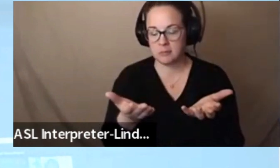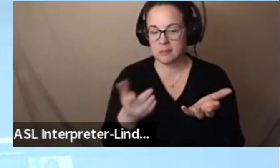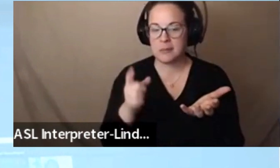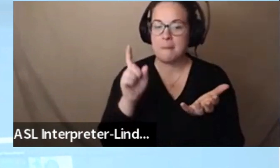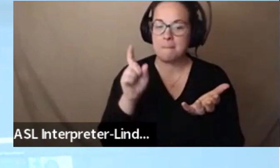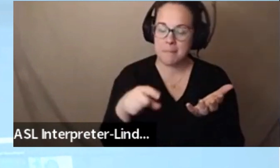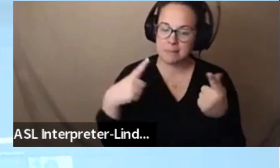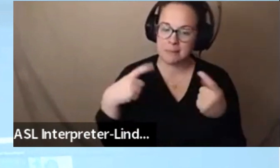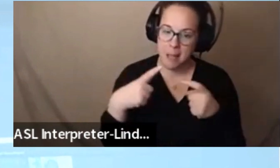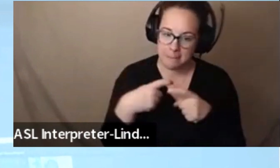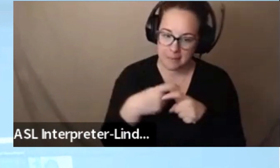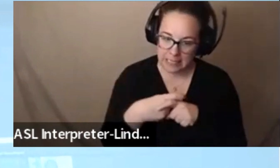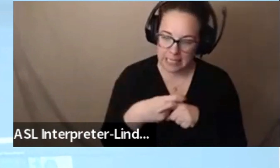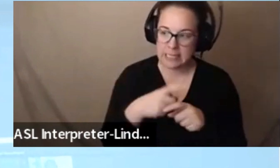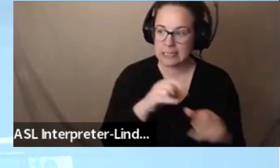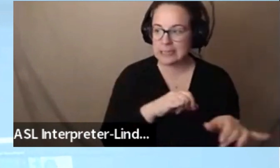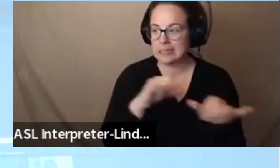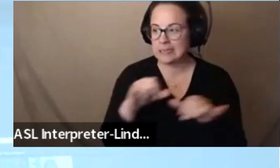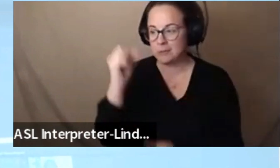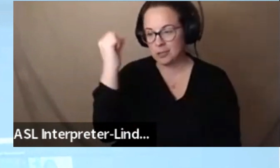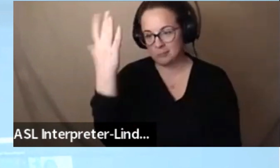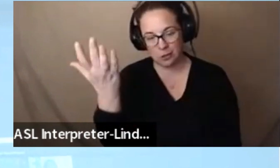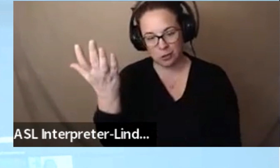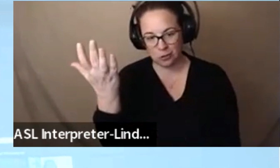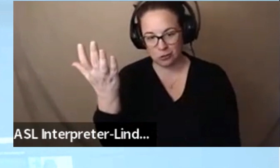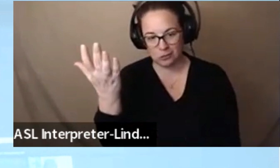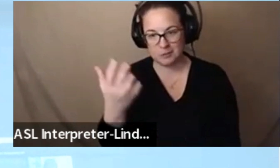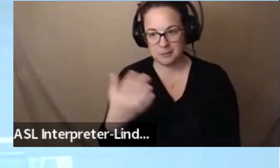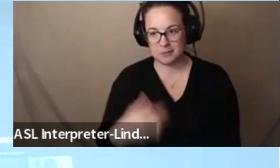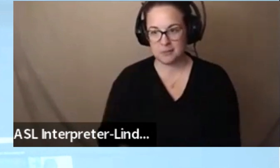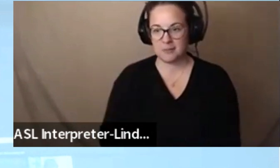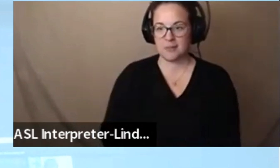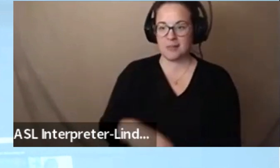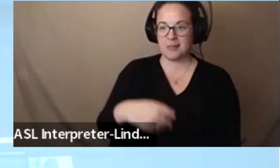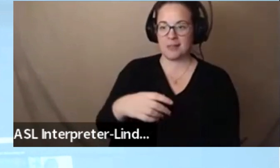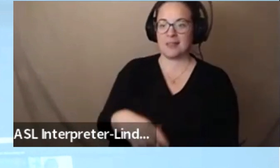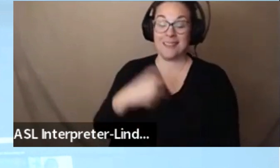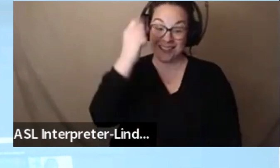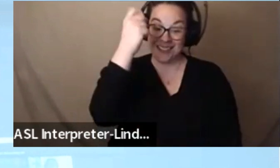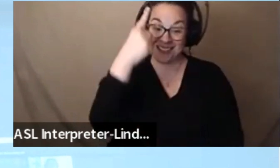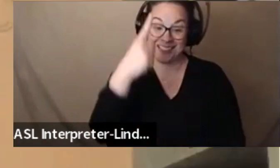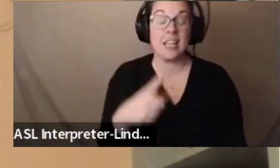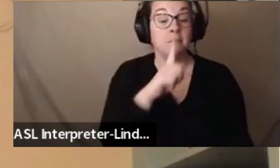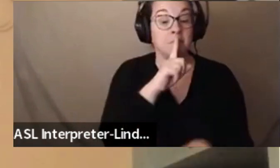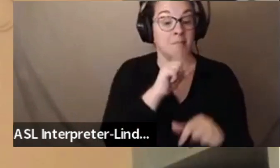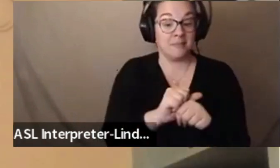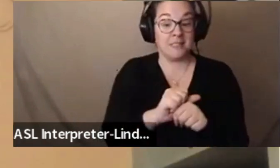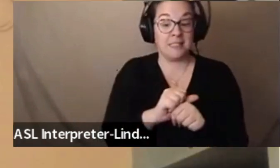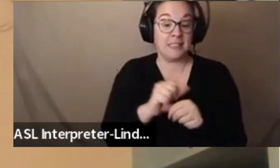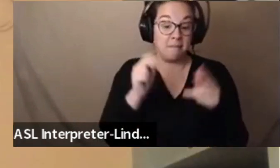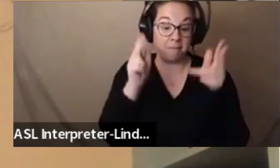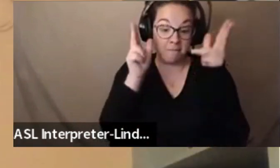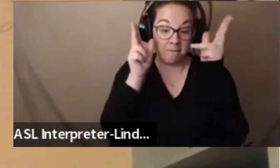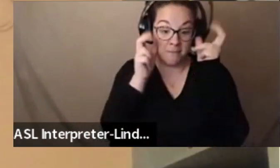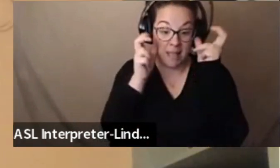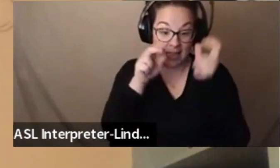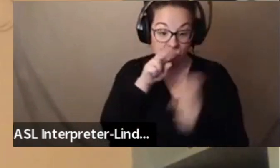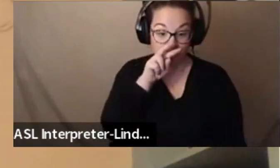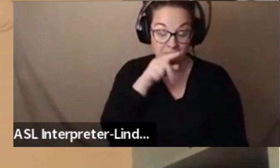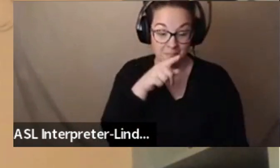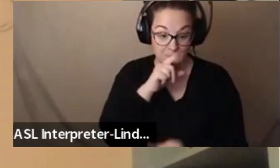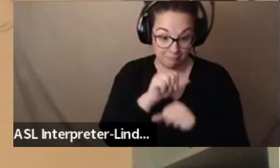as layered and complicated as Shakespeare has made them. So no